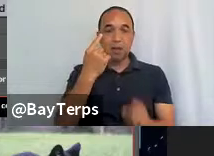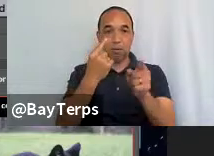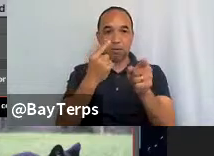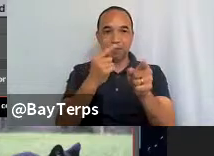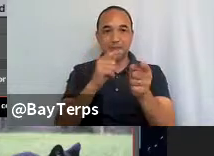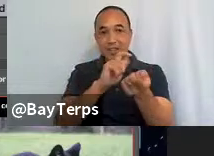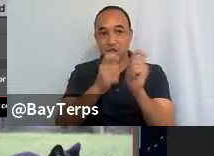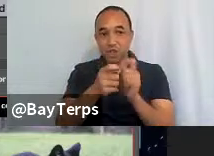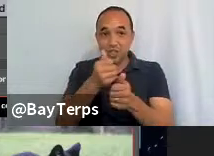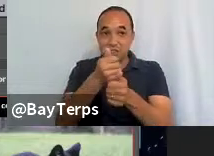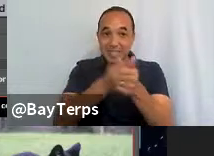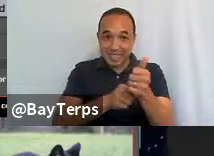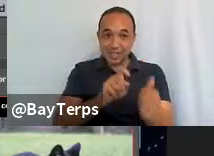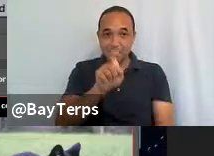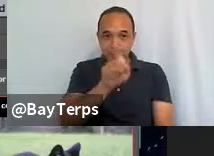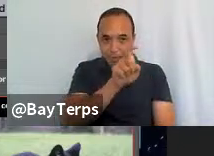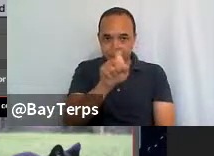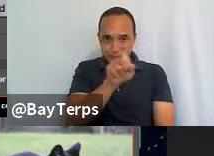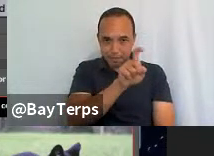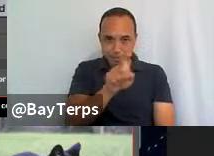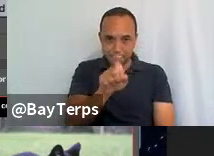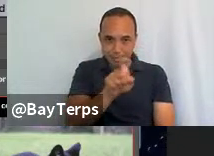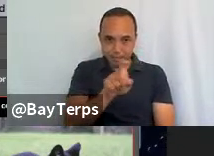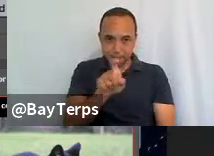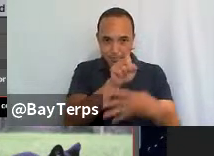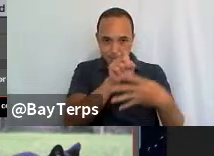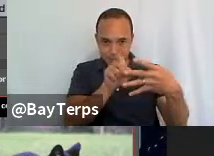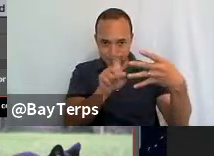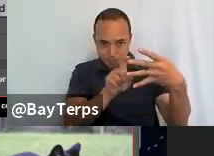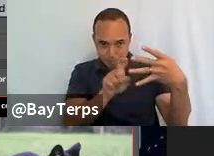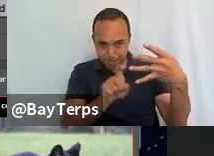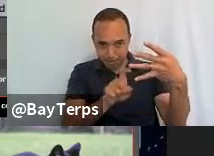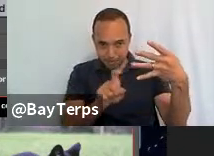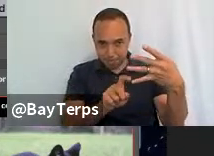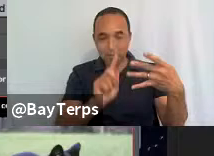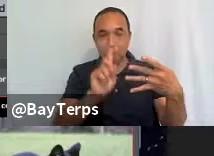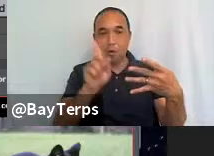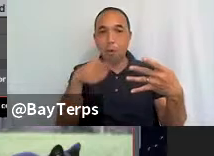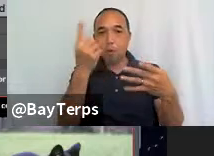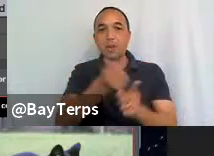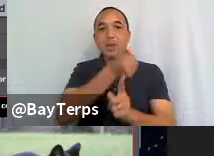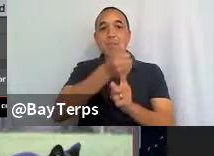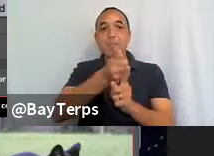each of these sliders just for the black tones.